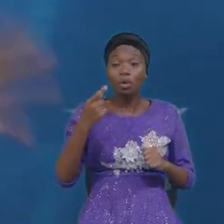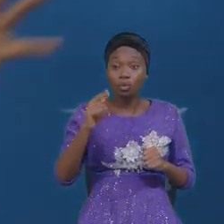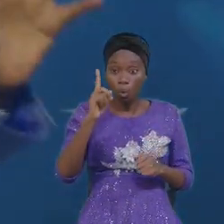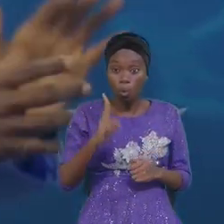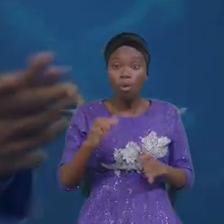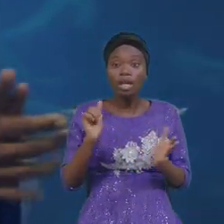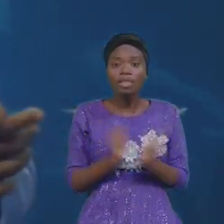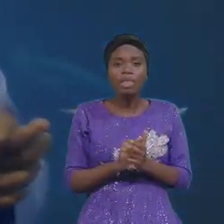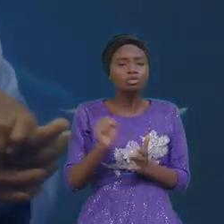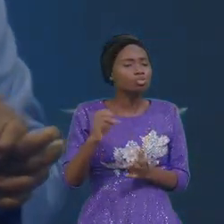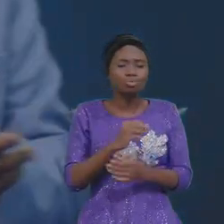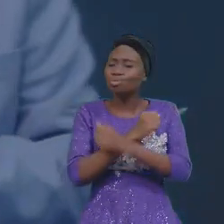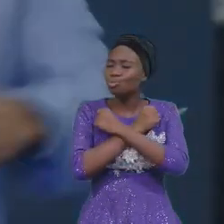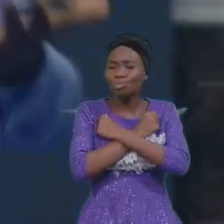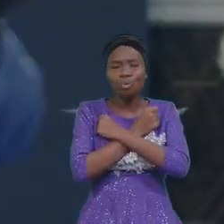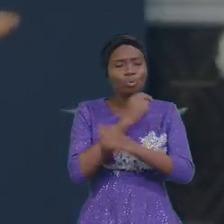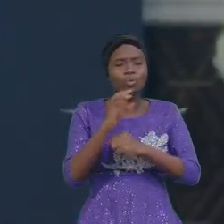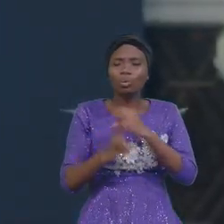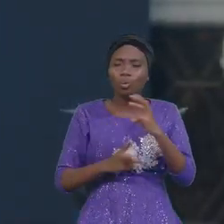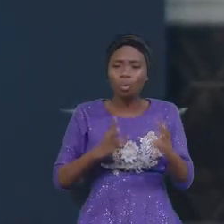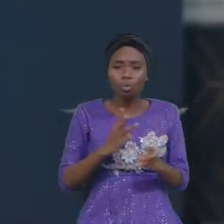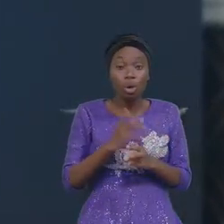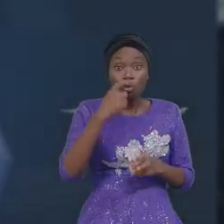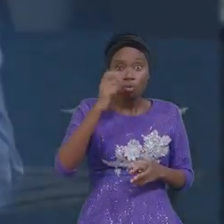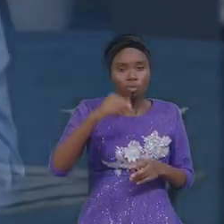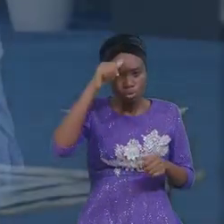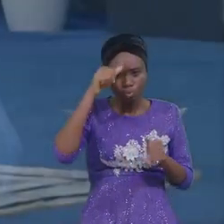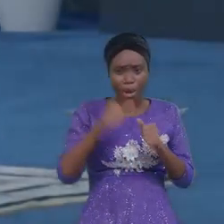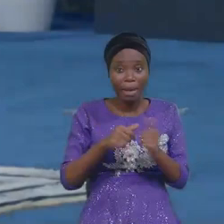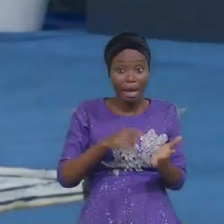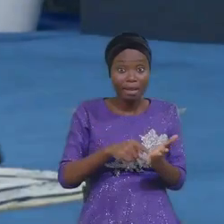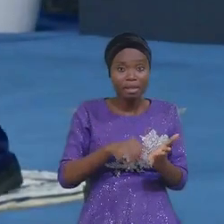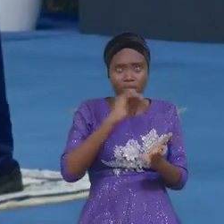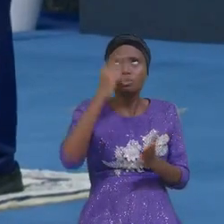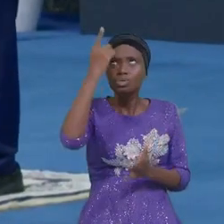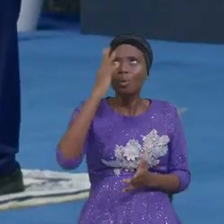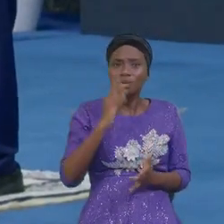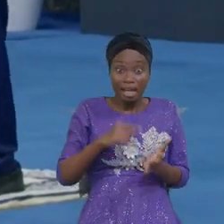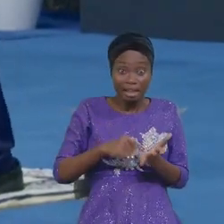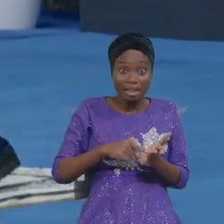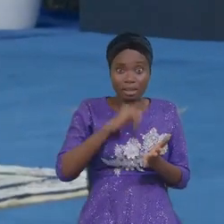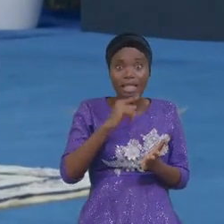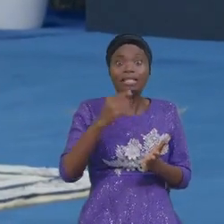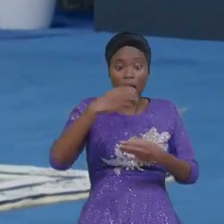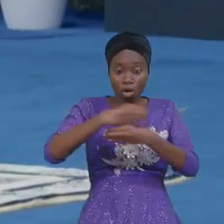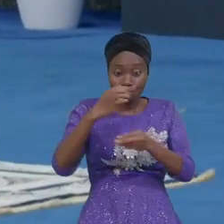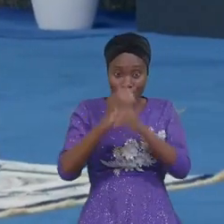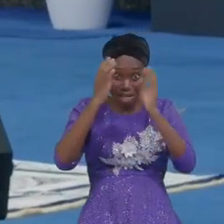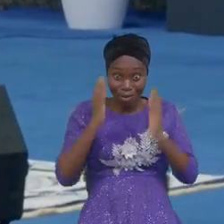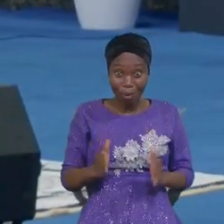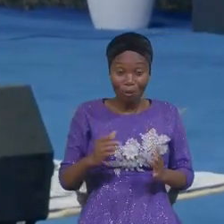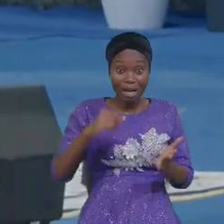so loved the world. You must remember, this is God, this is Creator, this